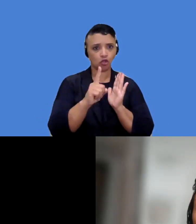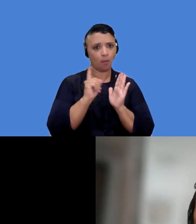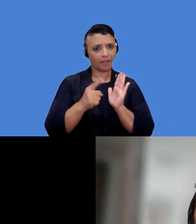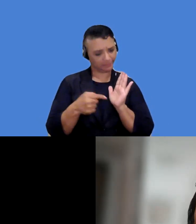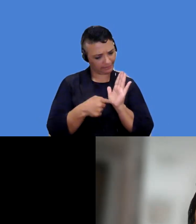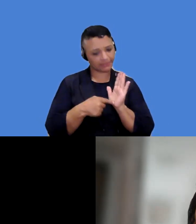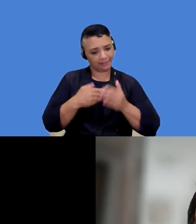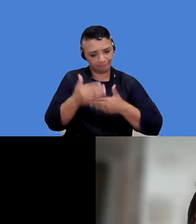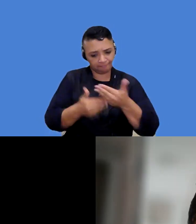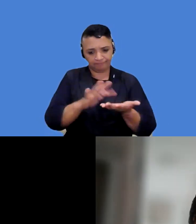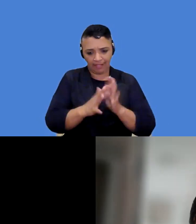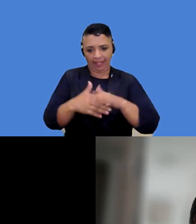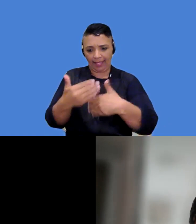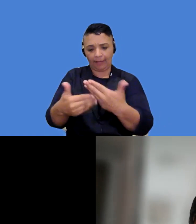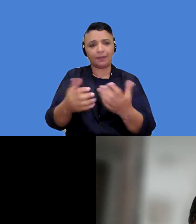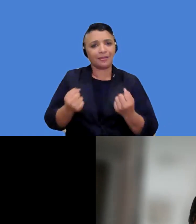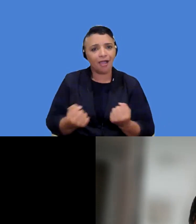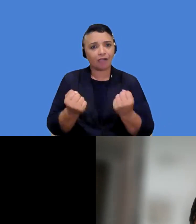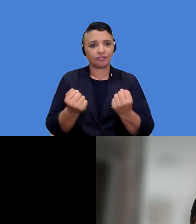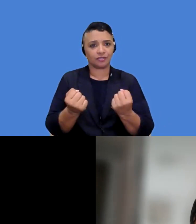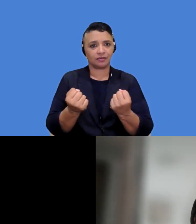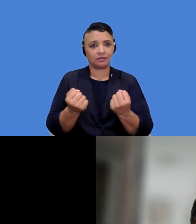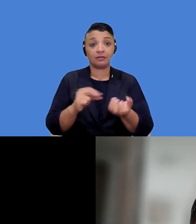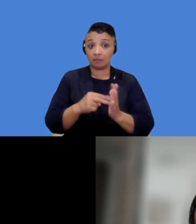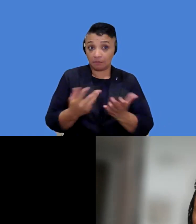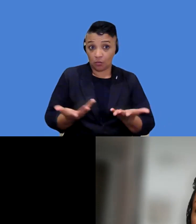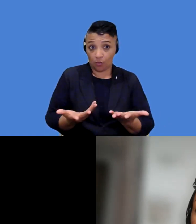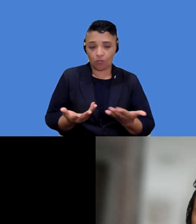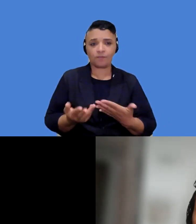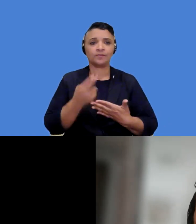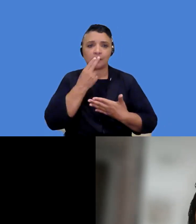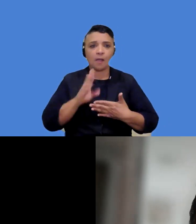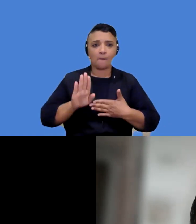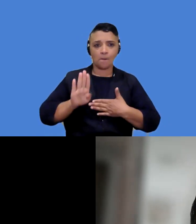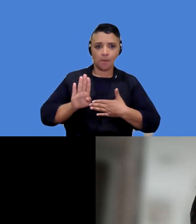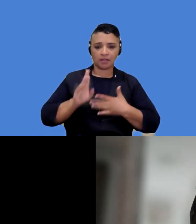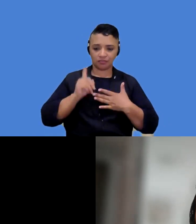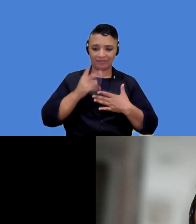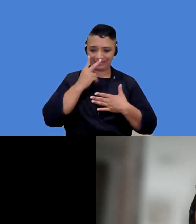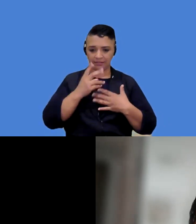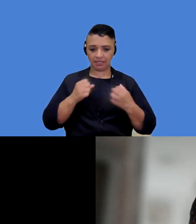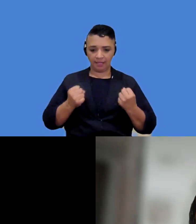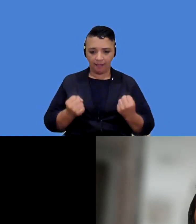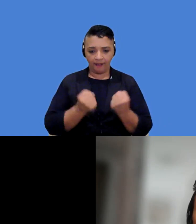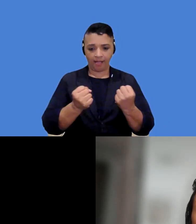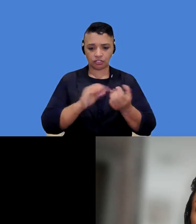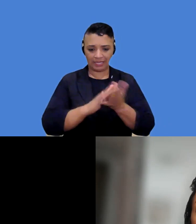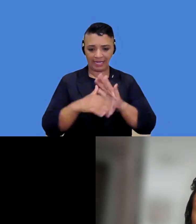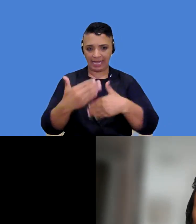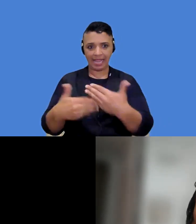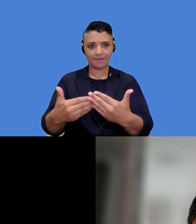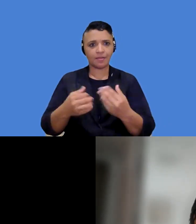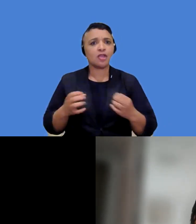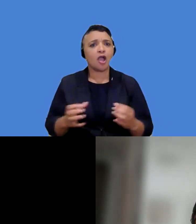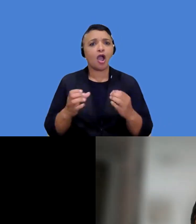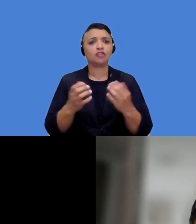are calling for pledges to achieve real progress and for pledges